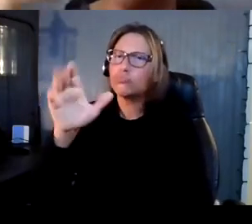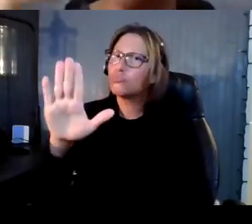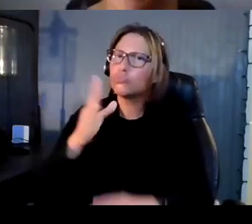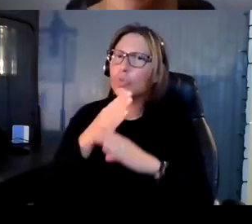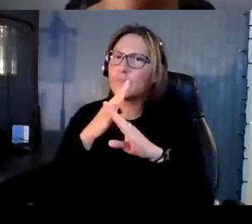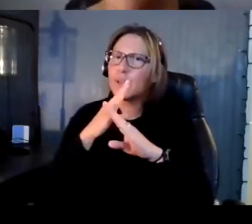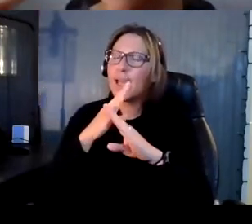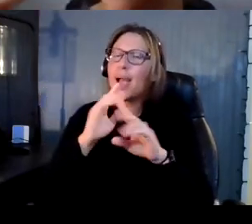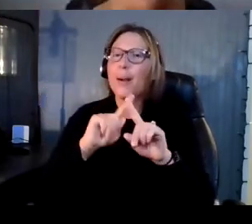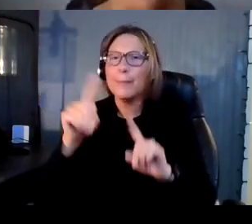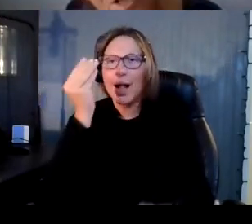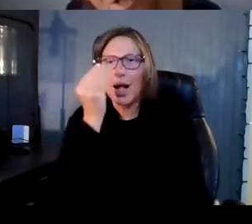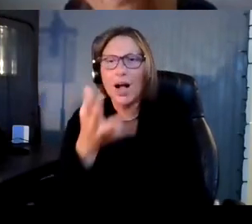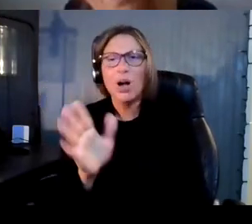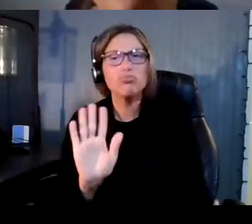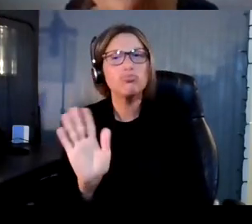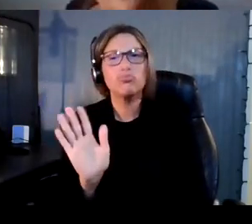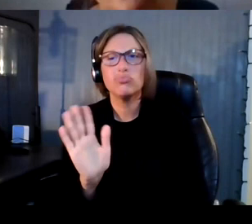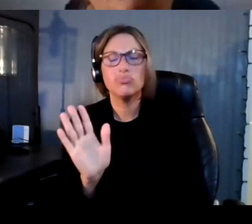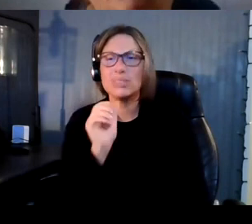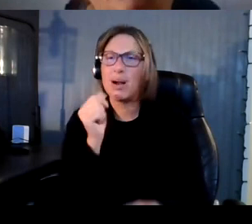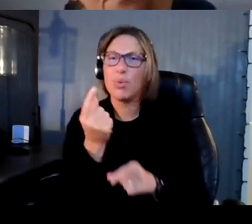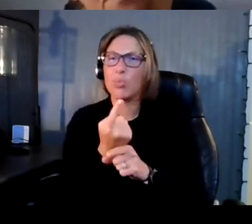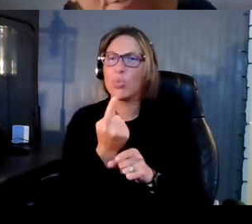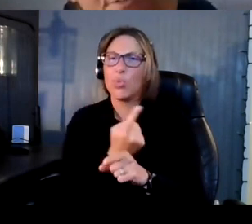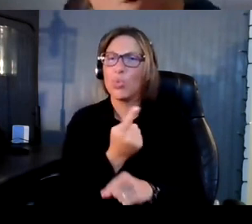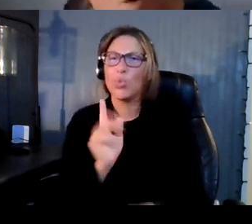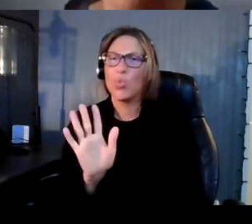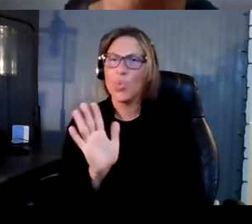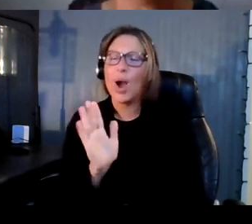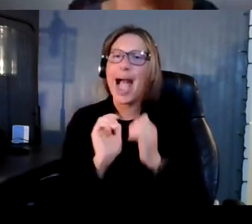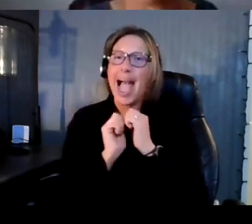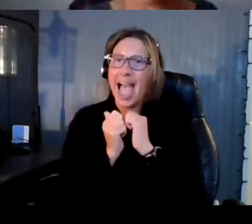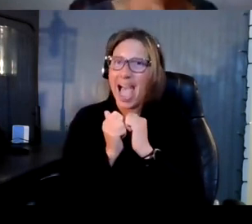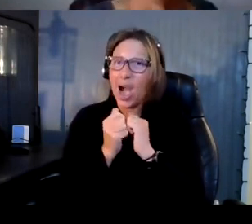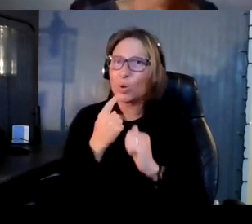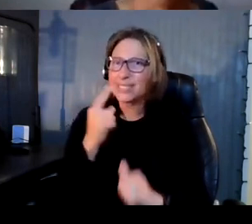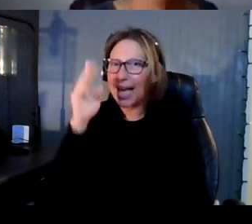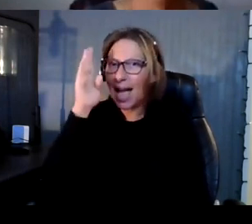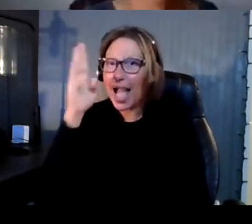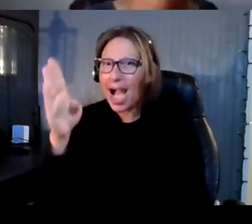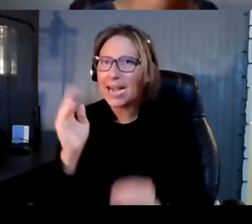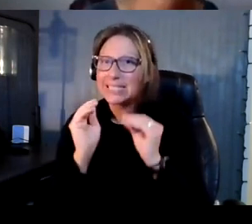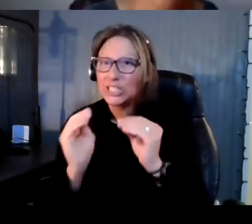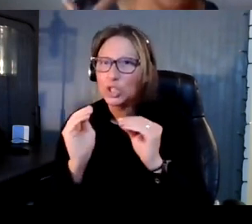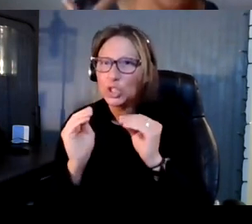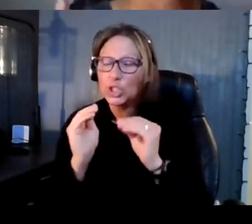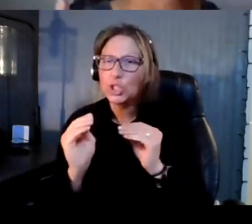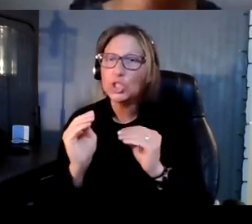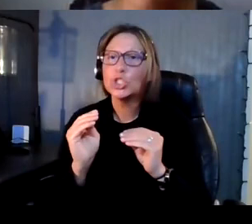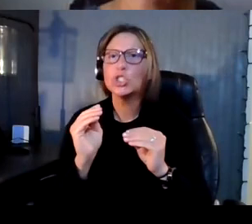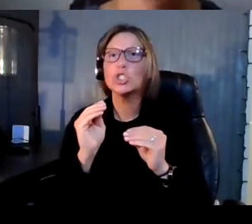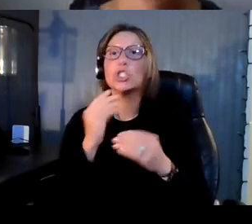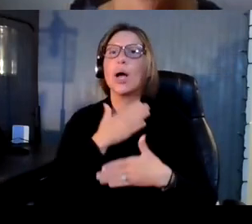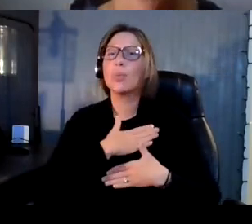going to let them know, no, that's not the way we do it. This is how I want you to say hi to me. I really appreciate when you